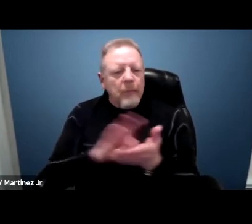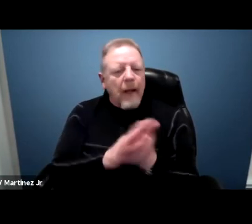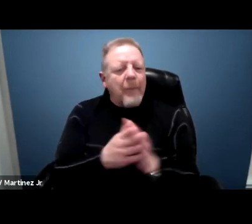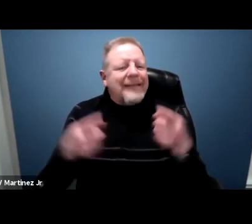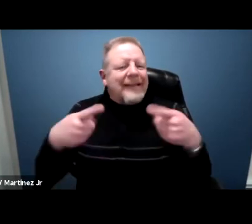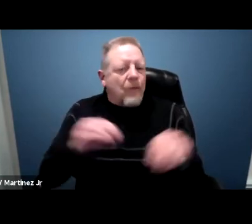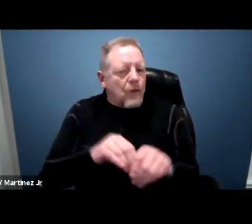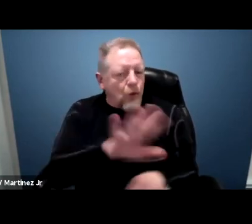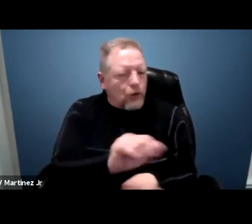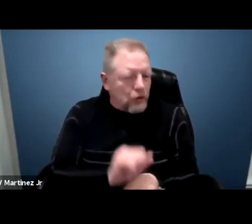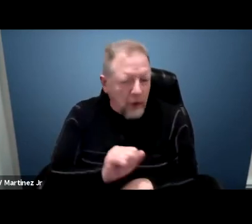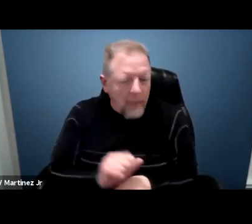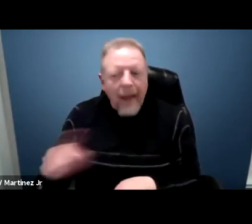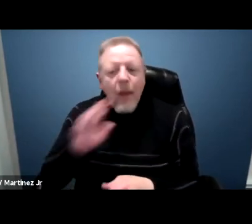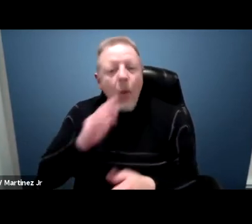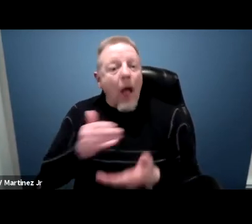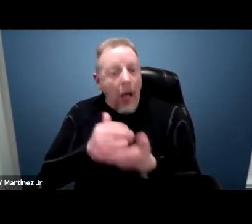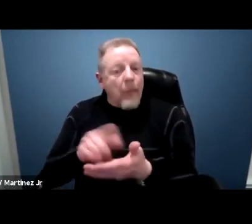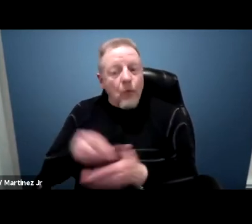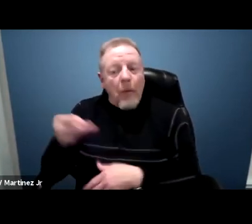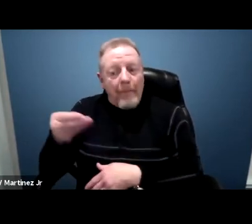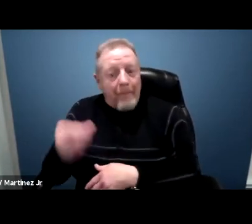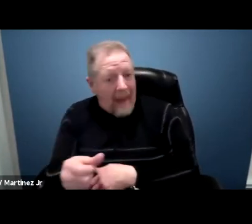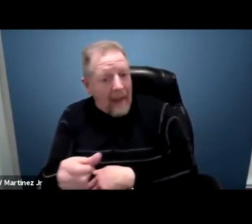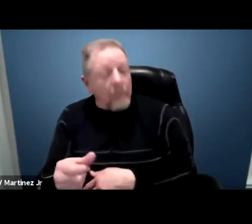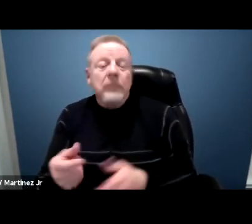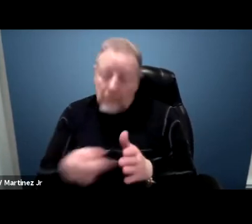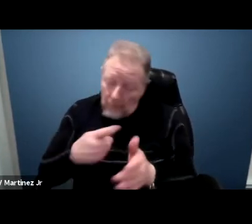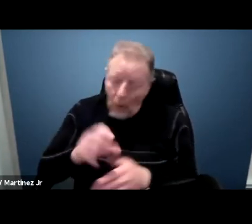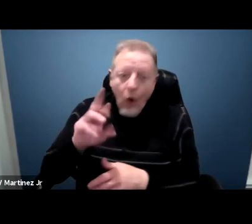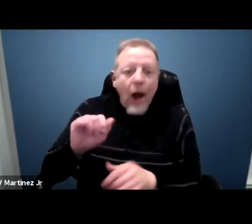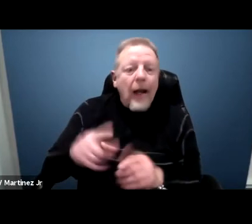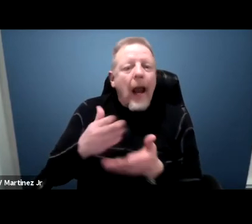some instances, can help pay for the cost of those accommodations.